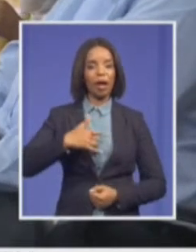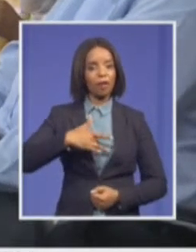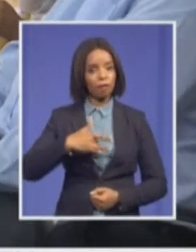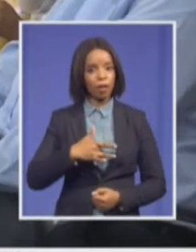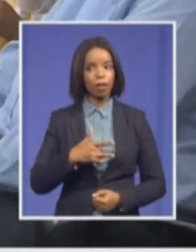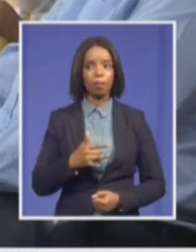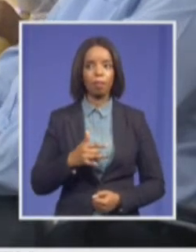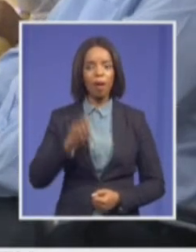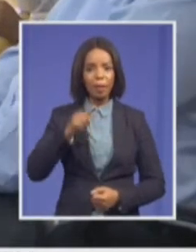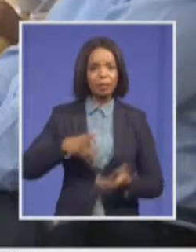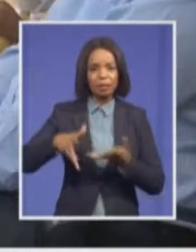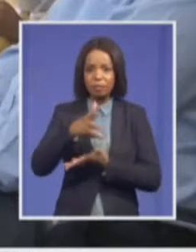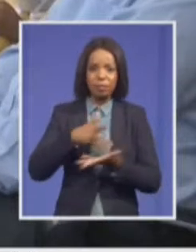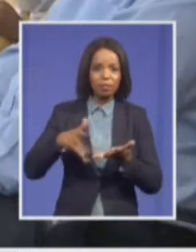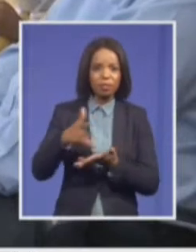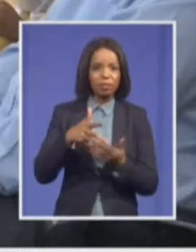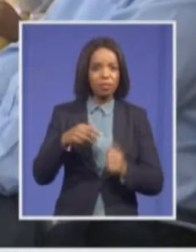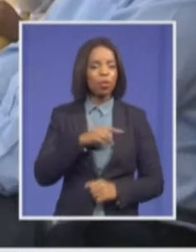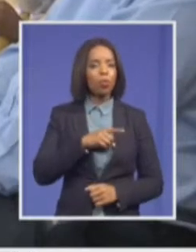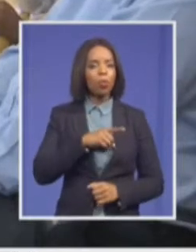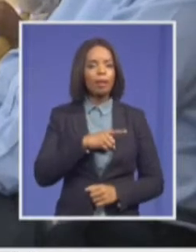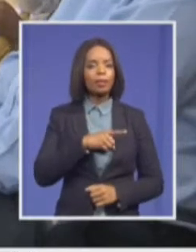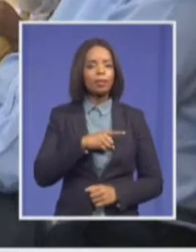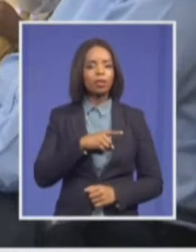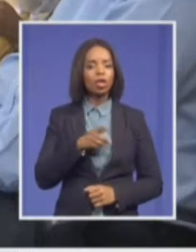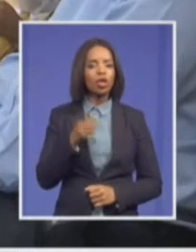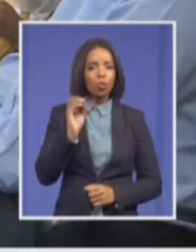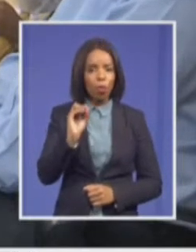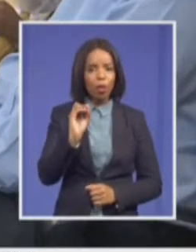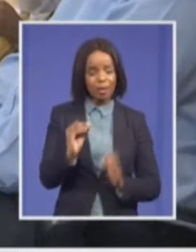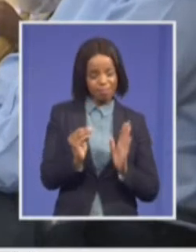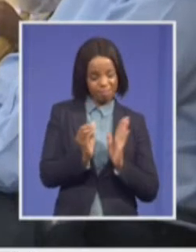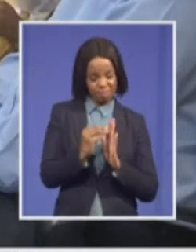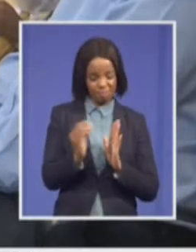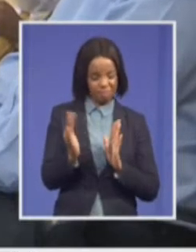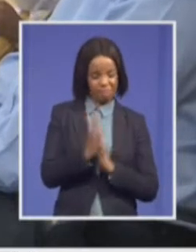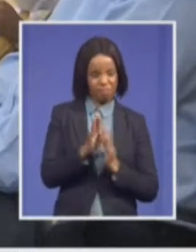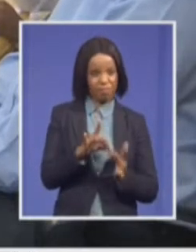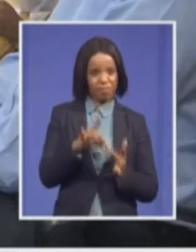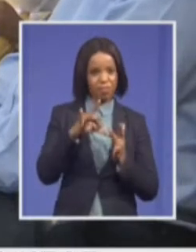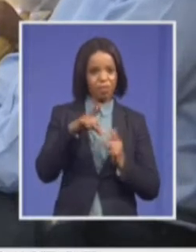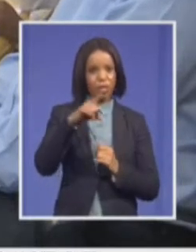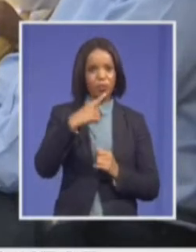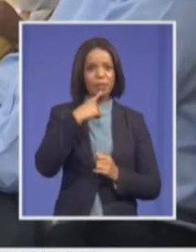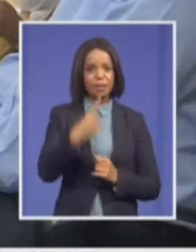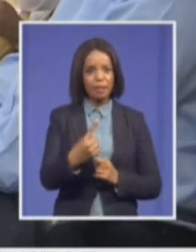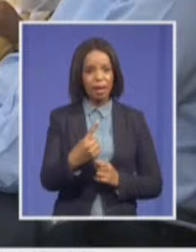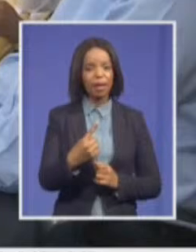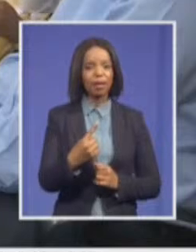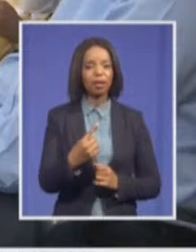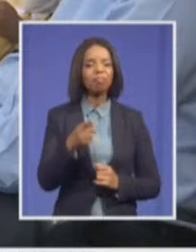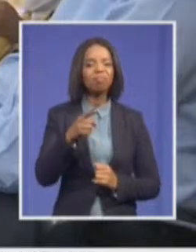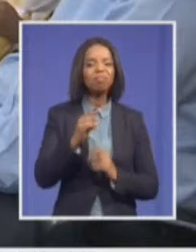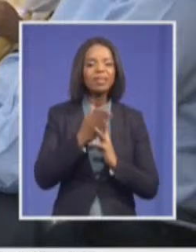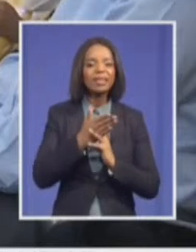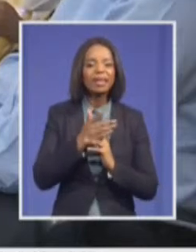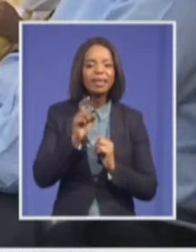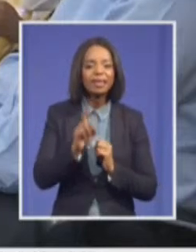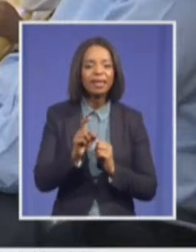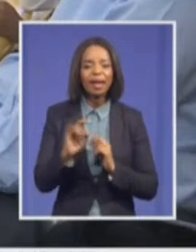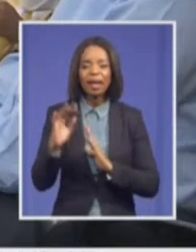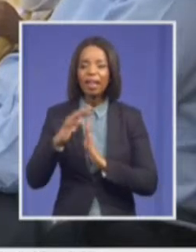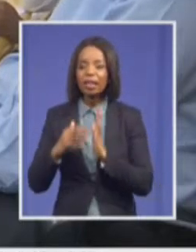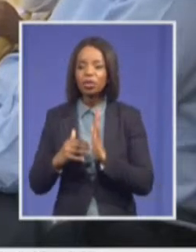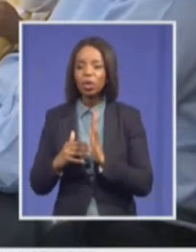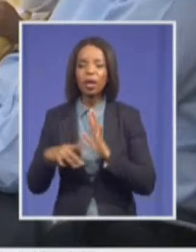make around what has actually been interdicted between the story and the investigation around this entity. Can you just give